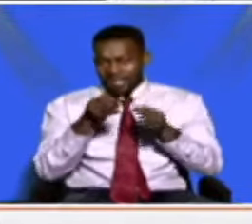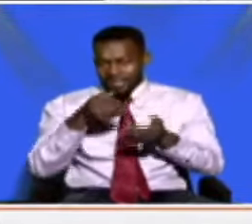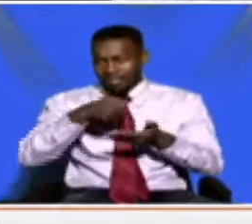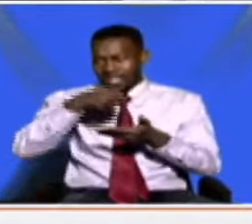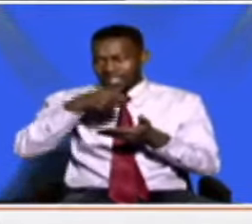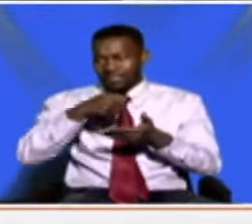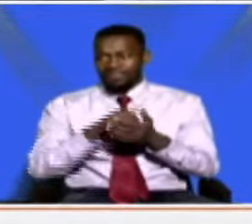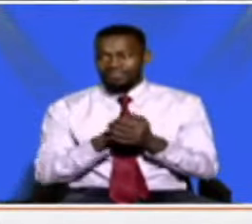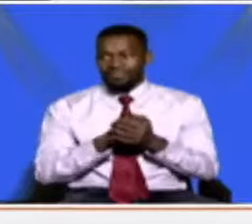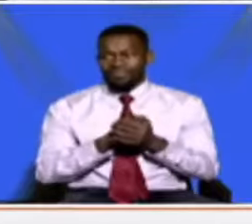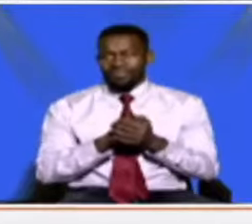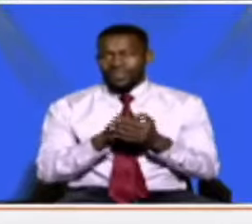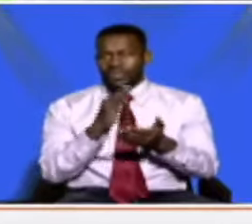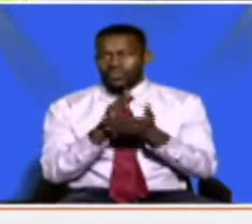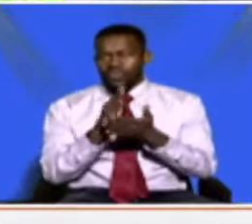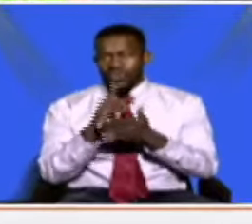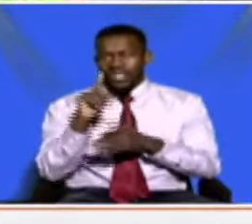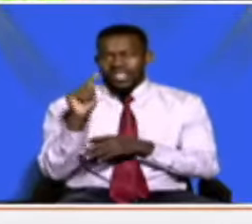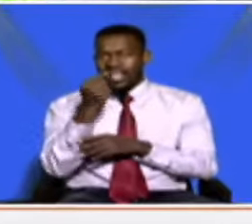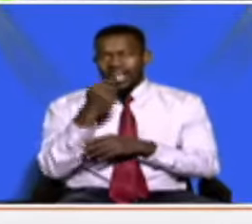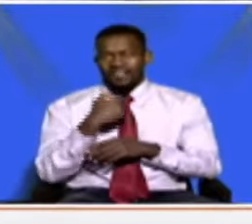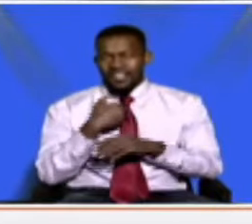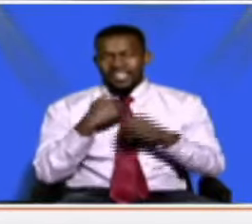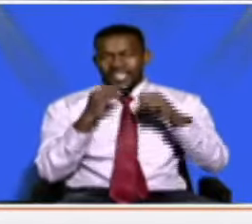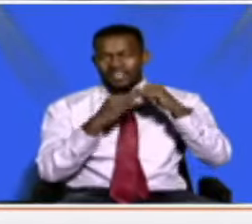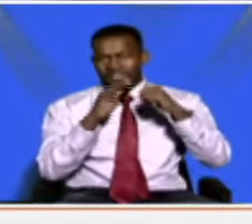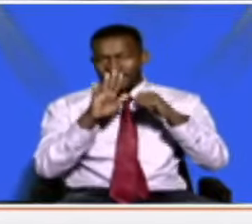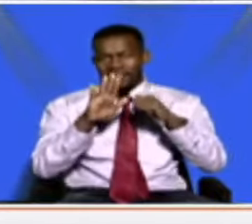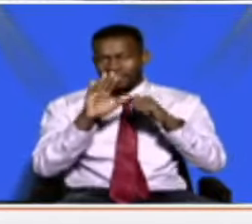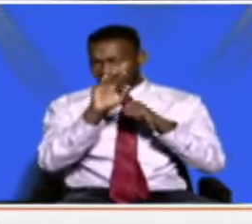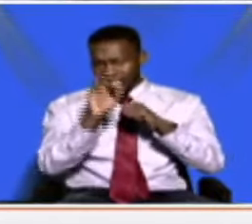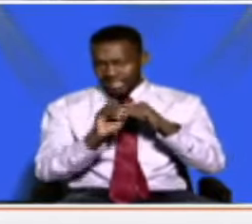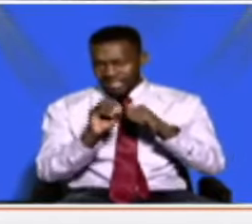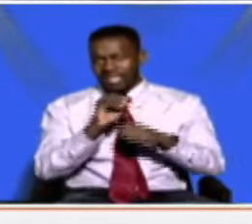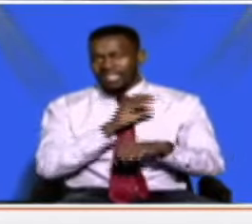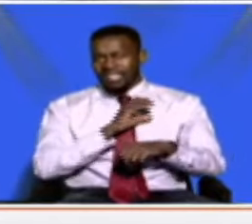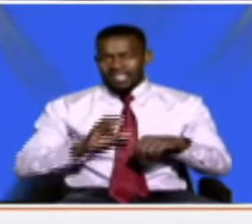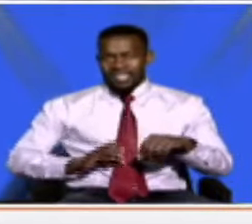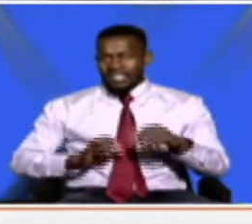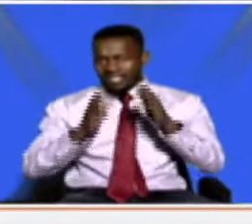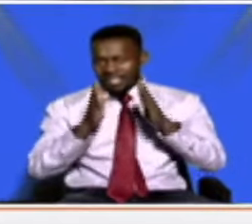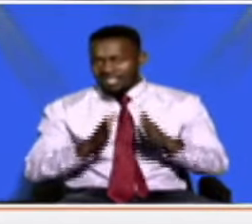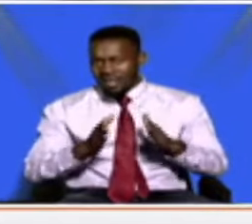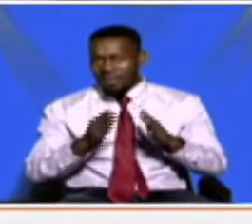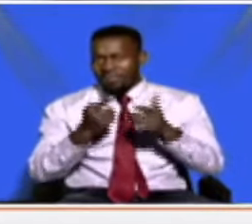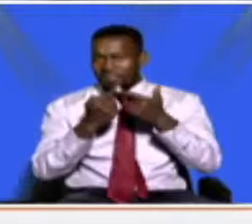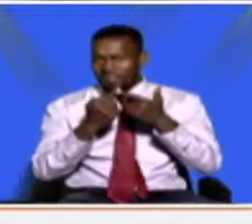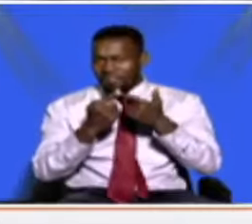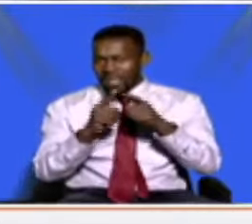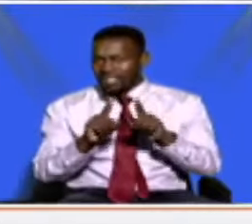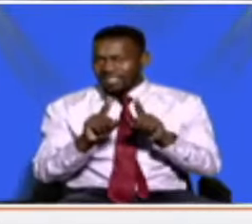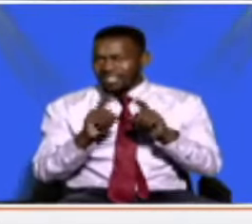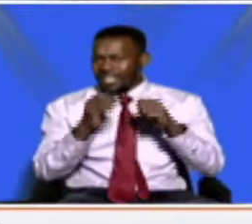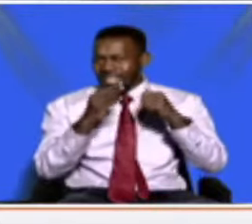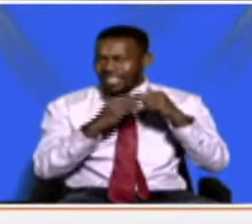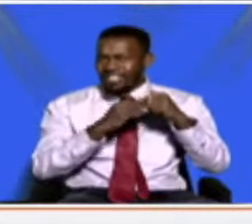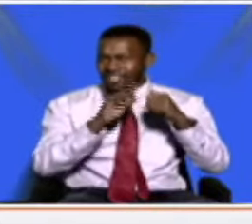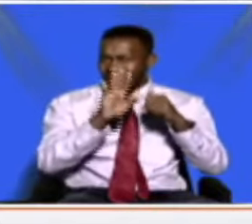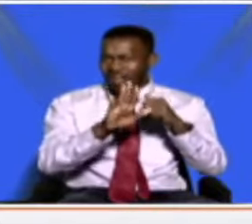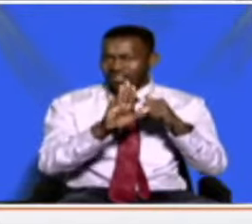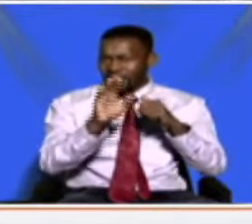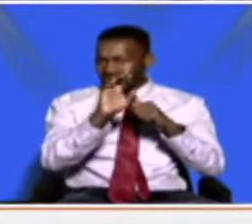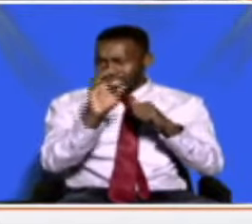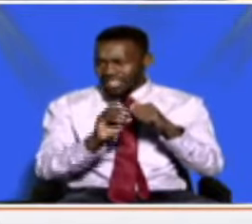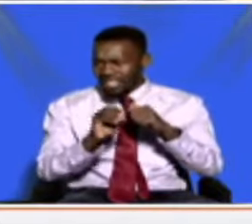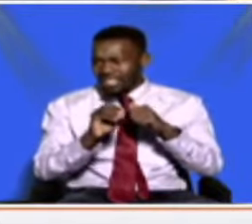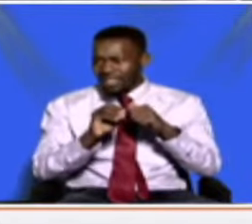in a compromise of 85% Christian. 85%. If 85% of those voices actually rise up and say that the injustices, and this